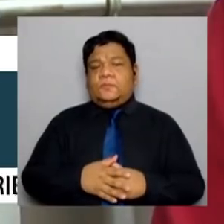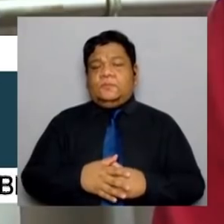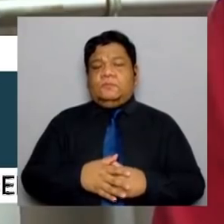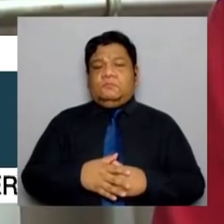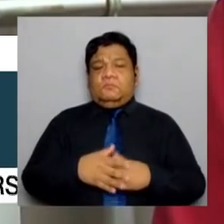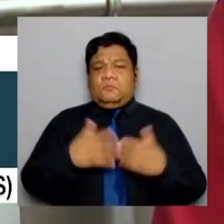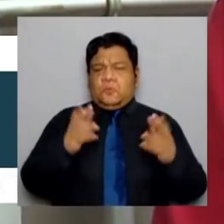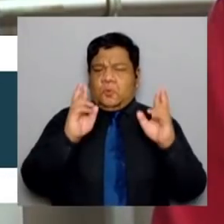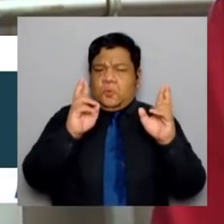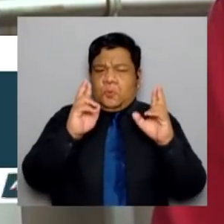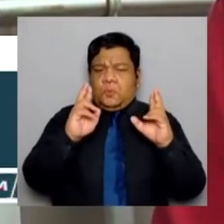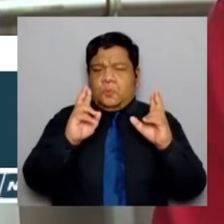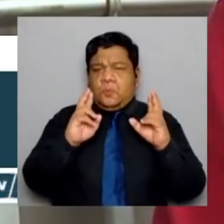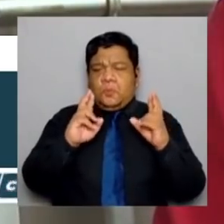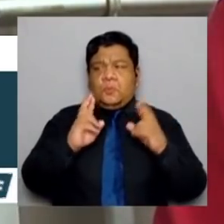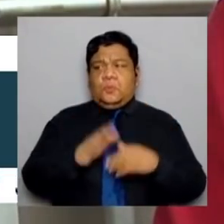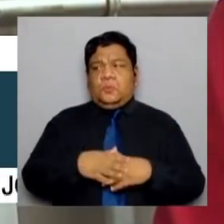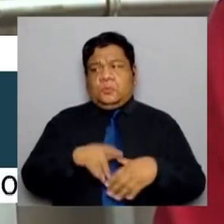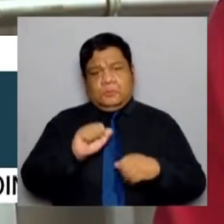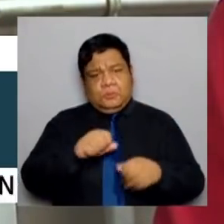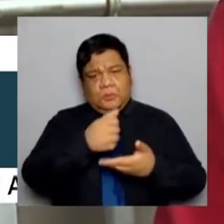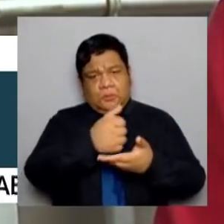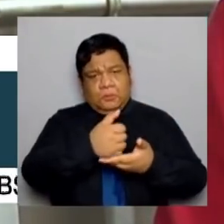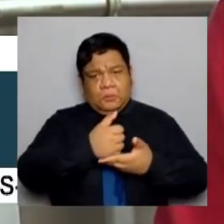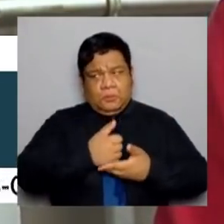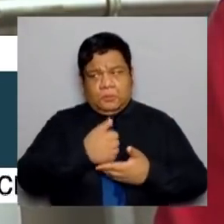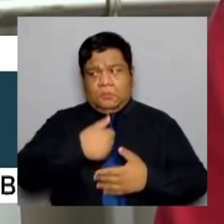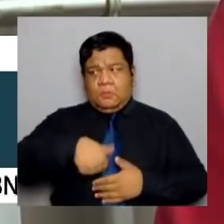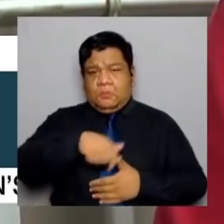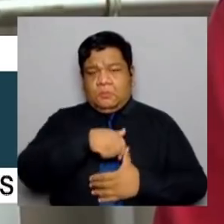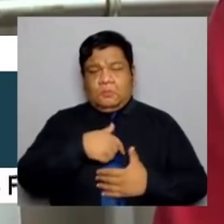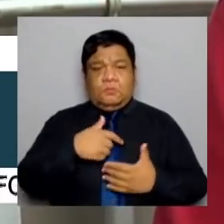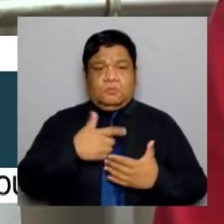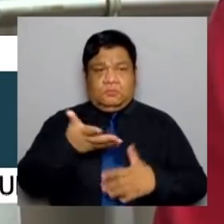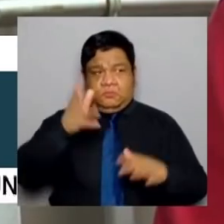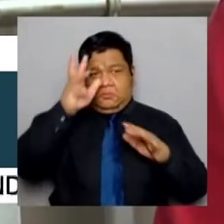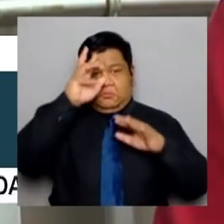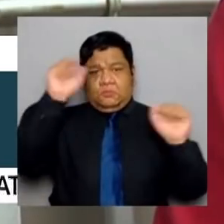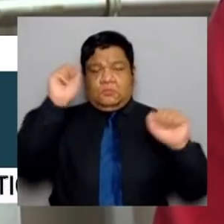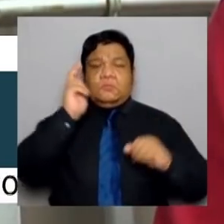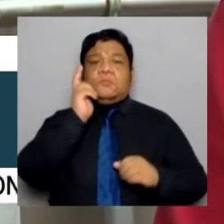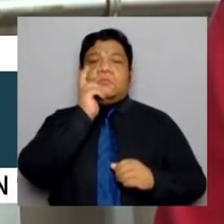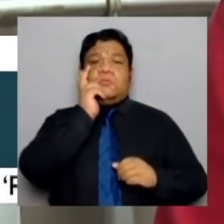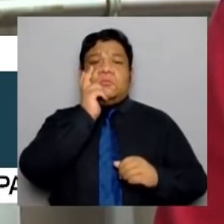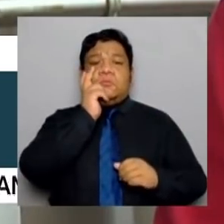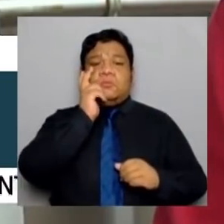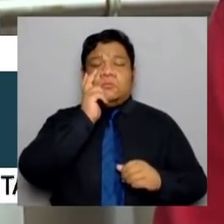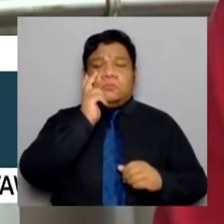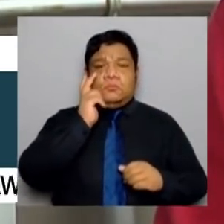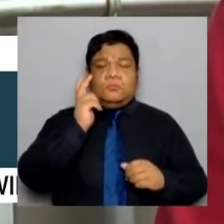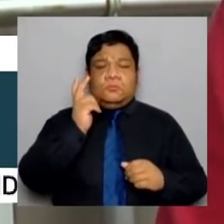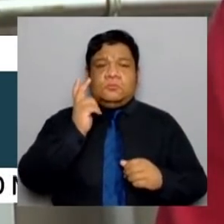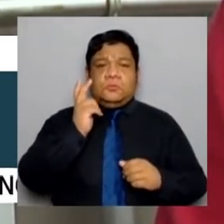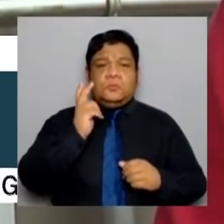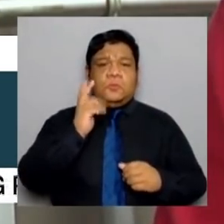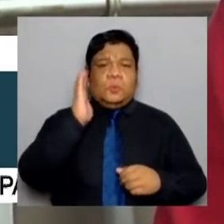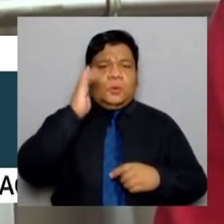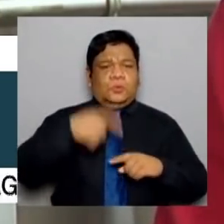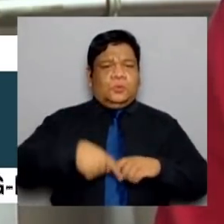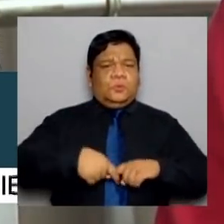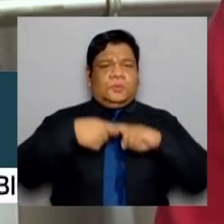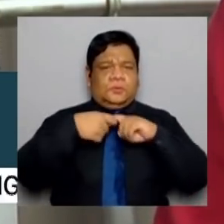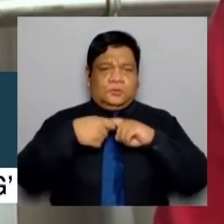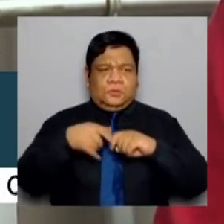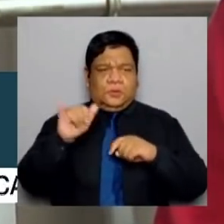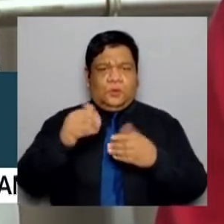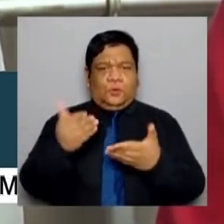po matulungan nyo po kami na at ang ating Pangulong Duterte ay isuspend muna. Yan lang